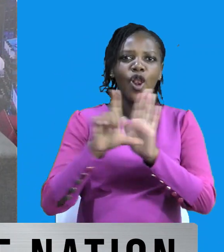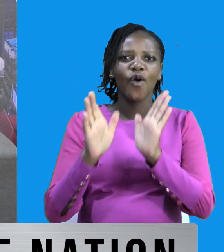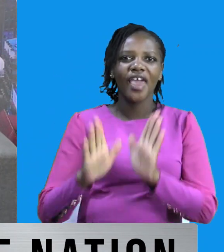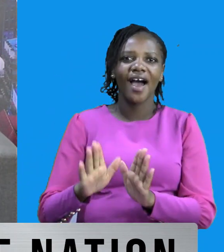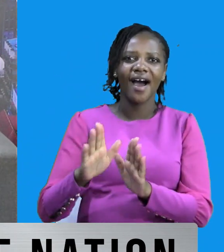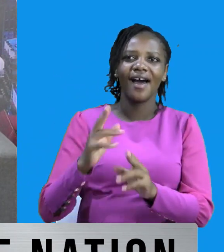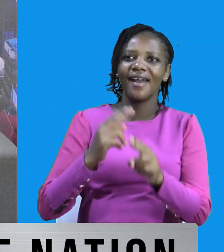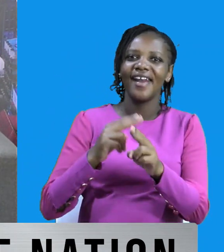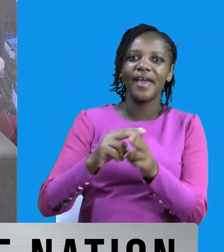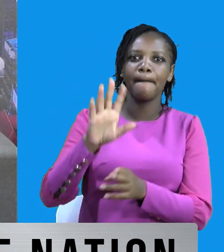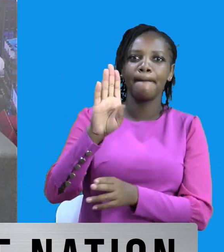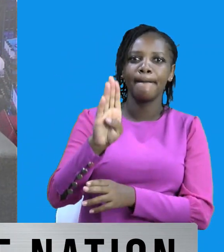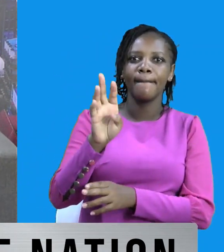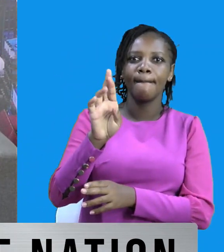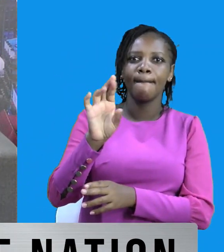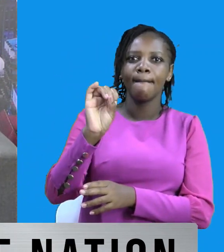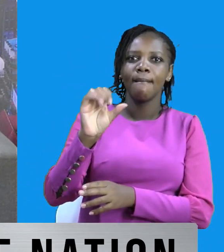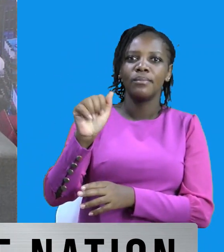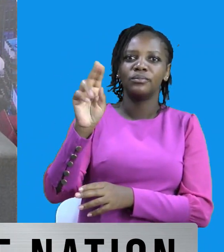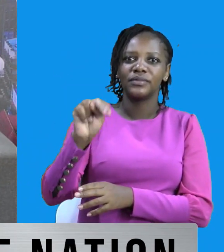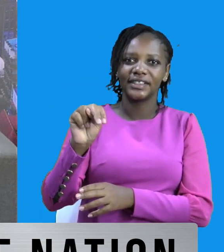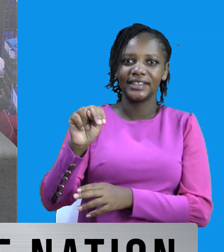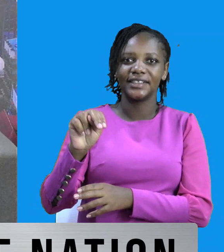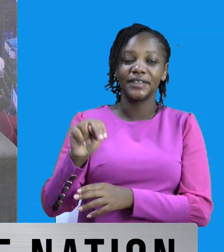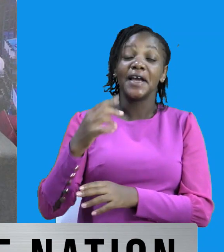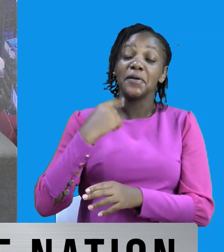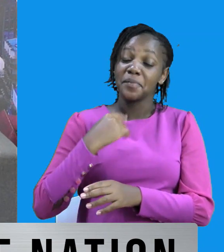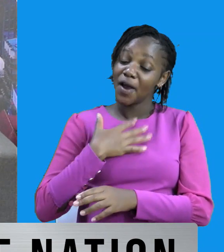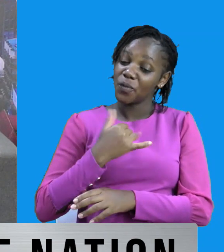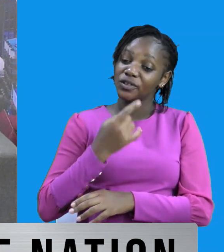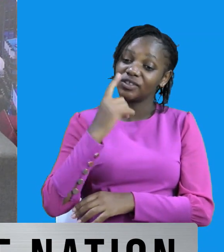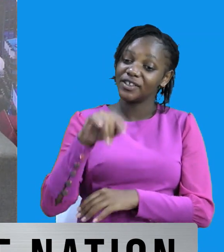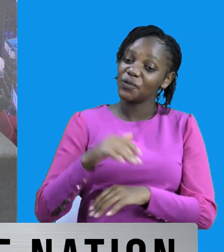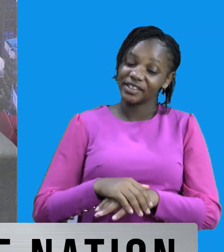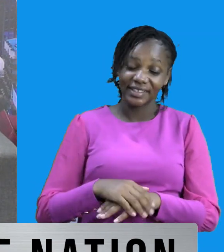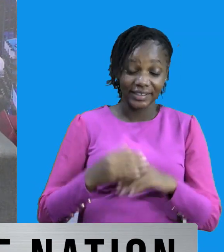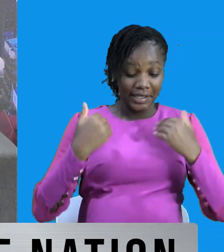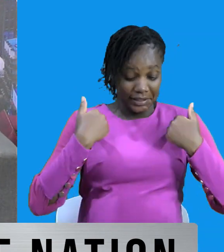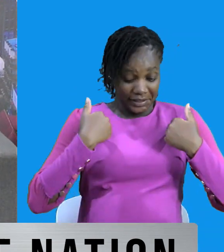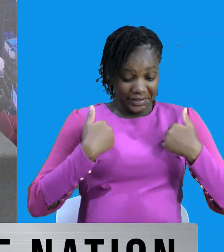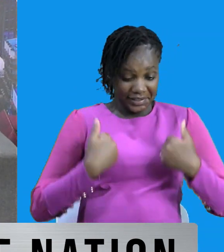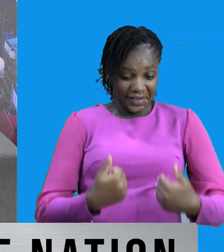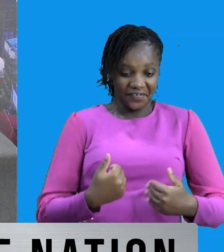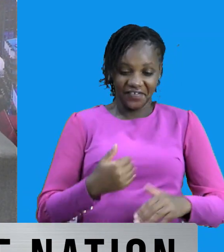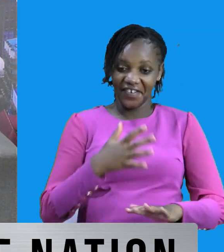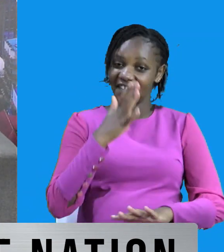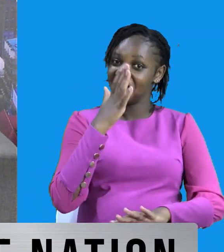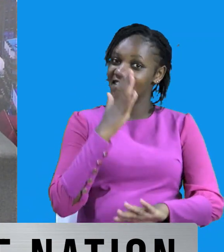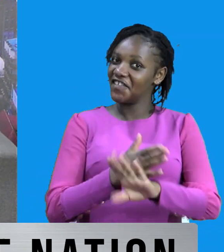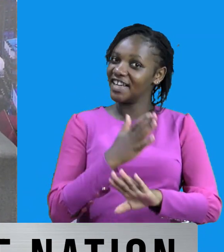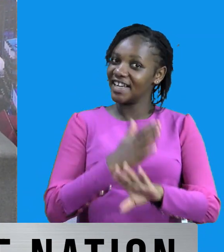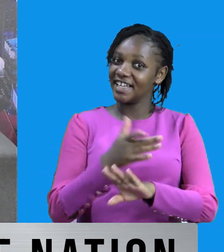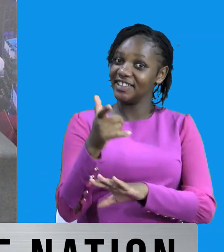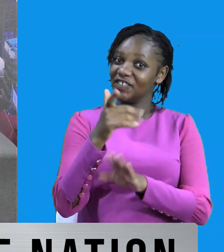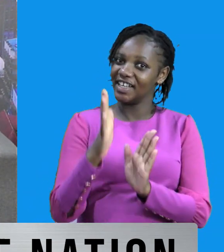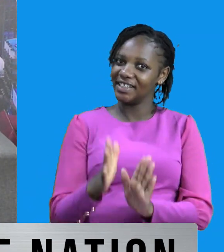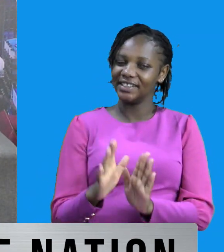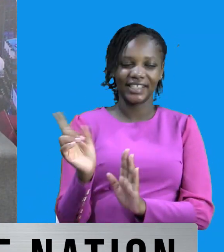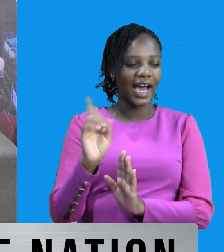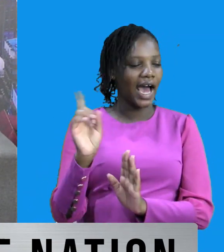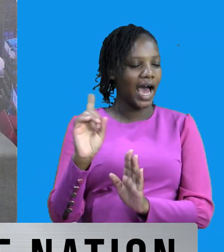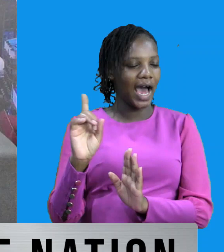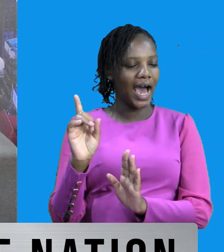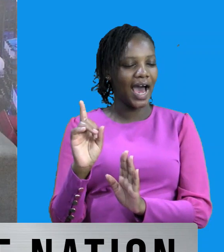Well, for the record, I want to state that I'm not a fake journalist.